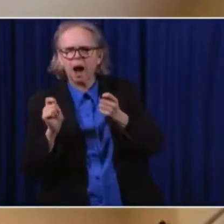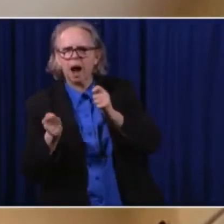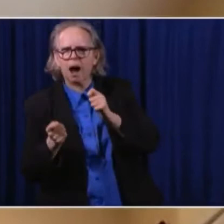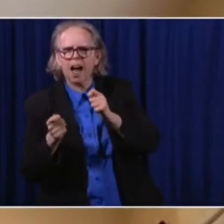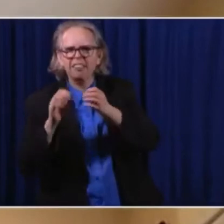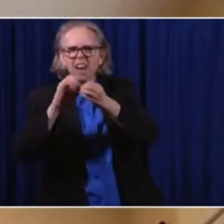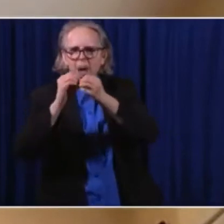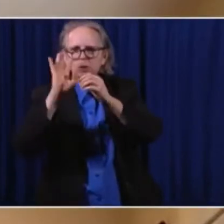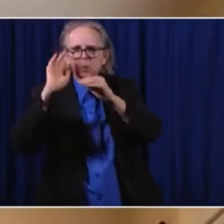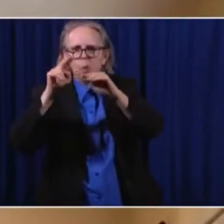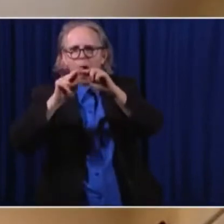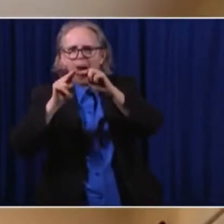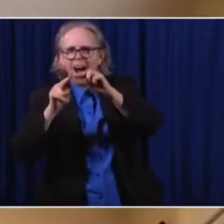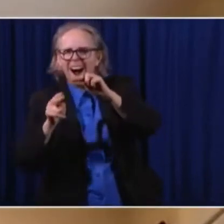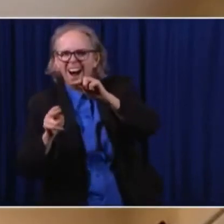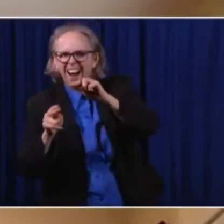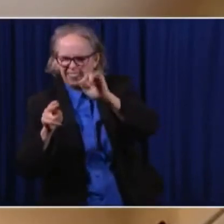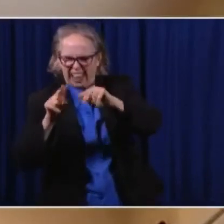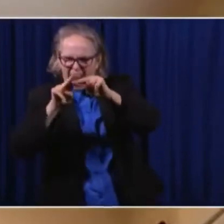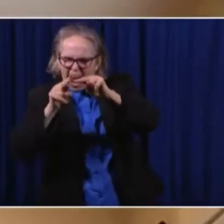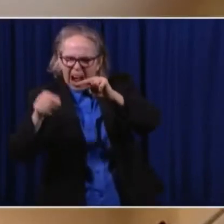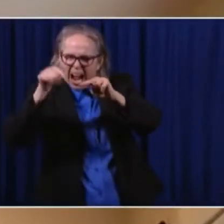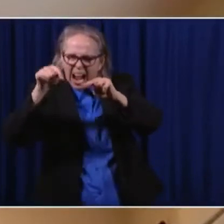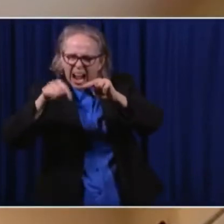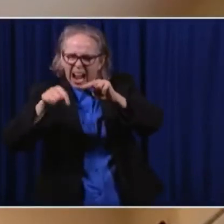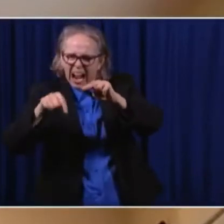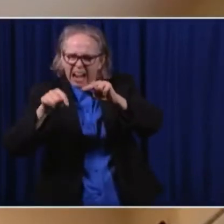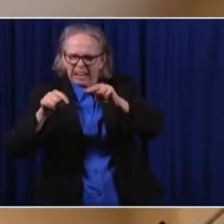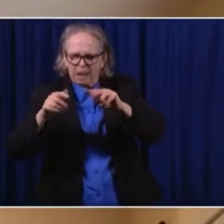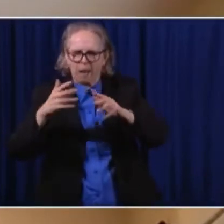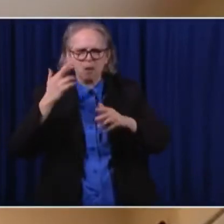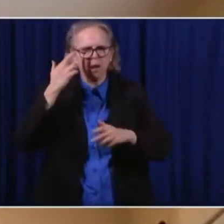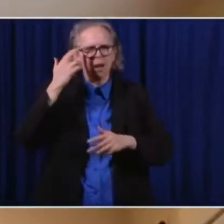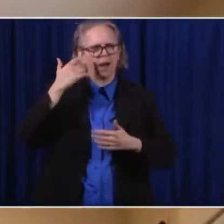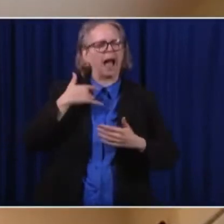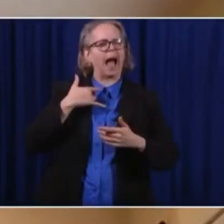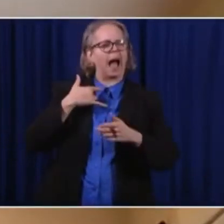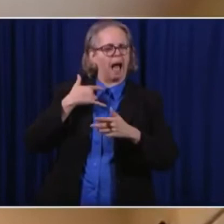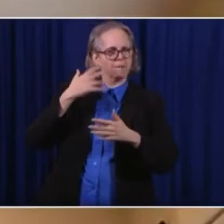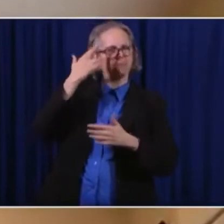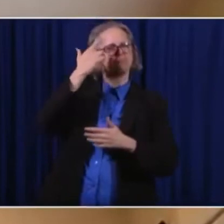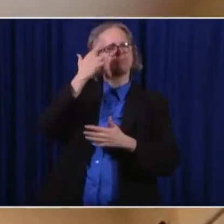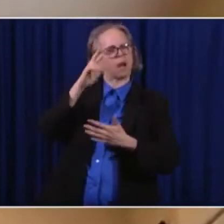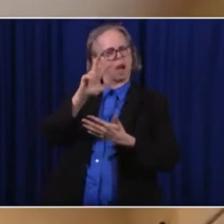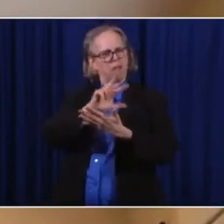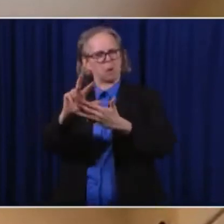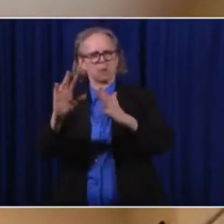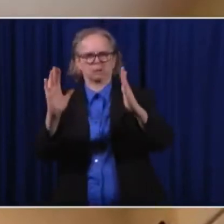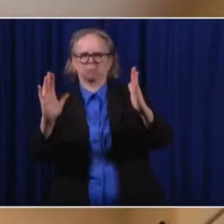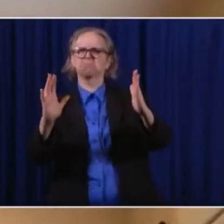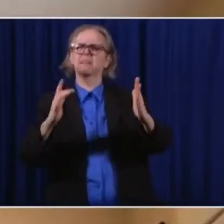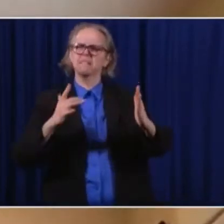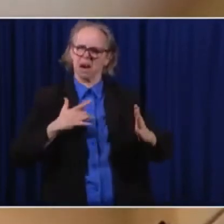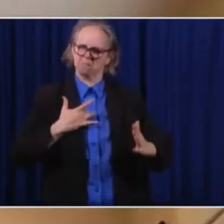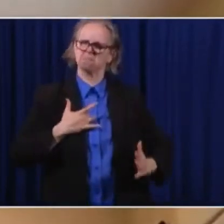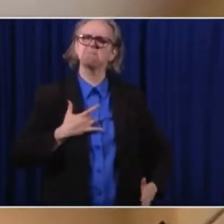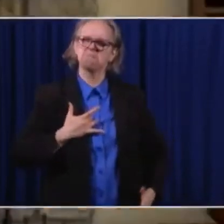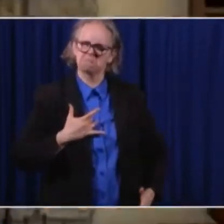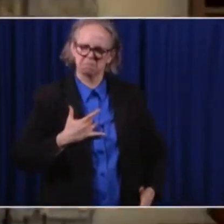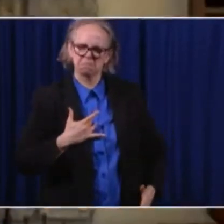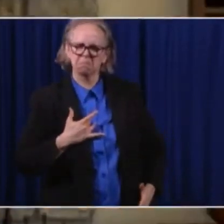amount of time. It's a reasonable window of time to look for that impact and look specifically for it on our hospitals.